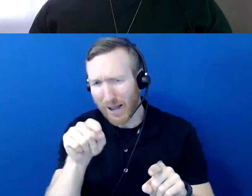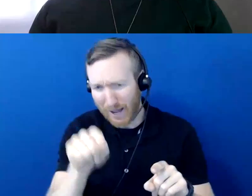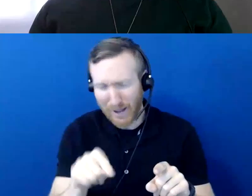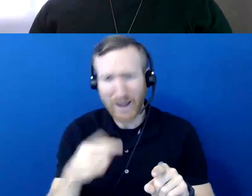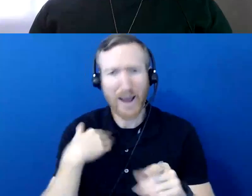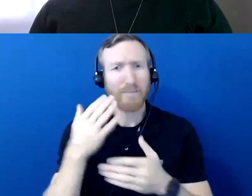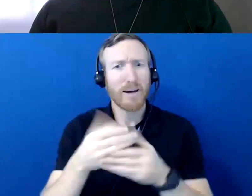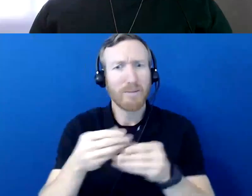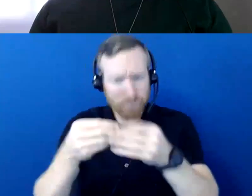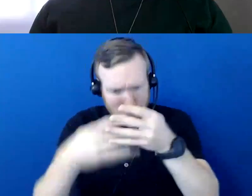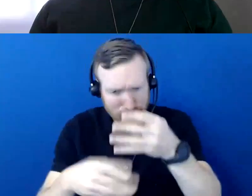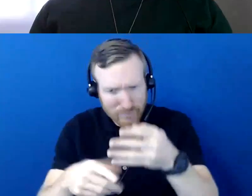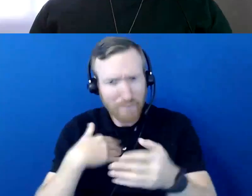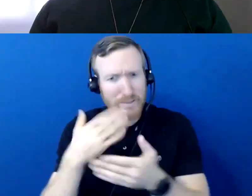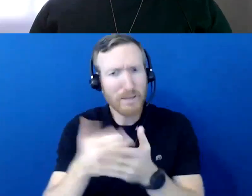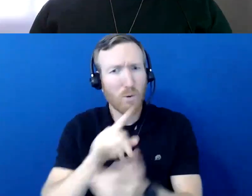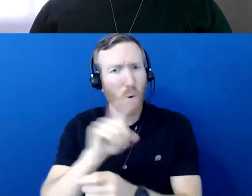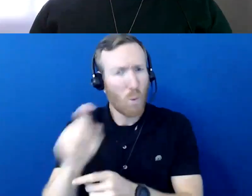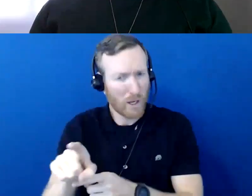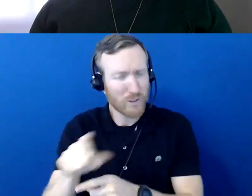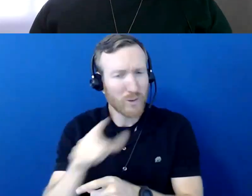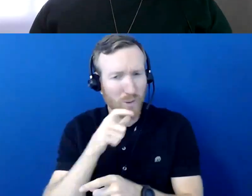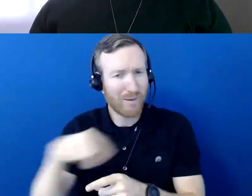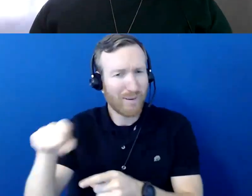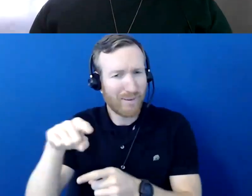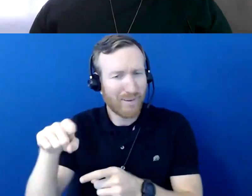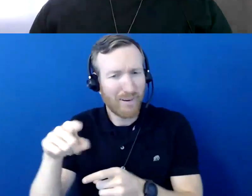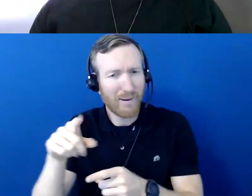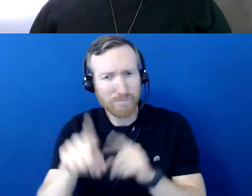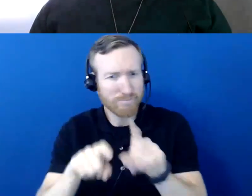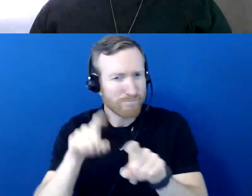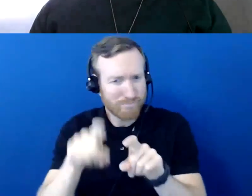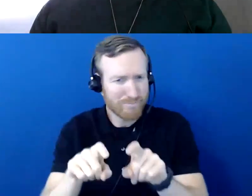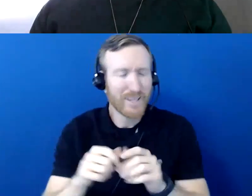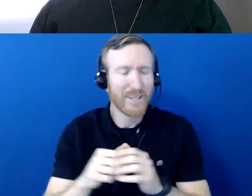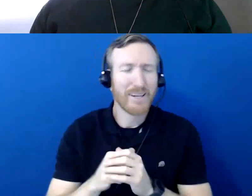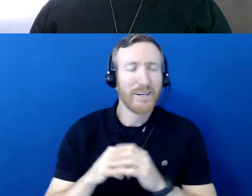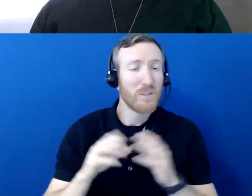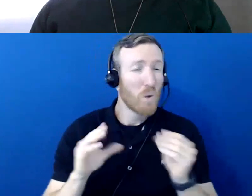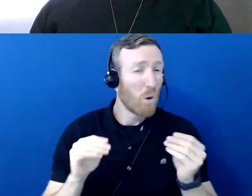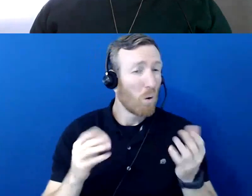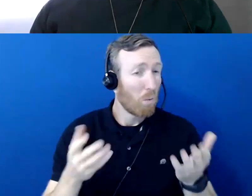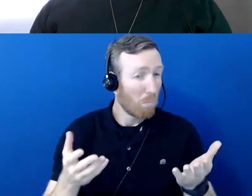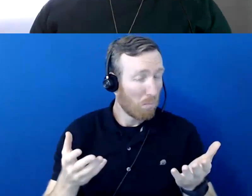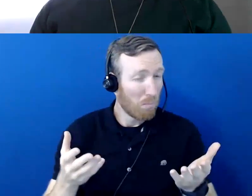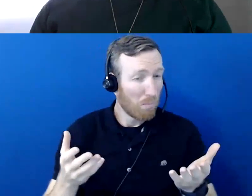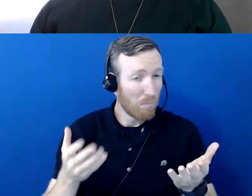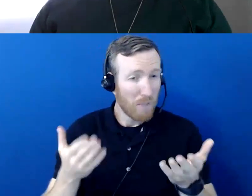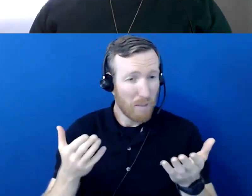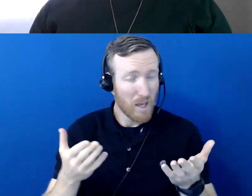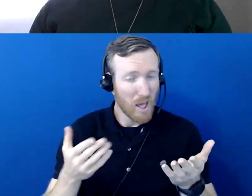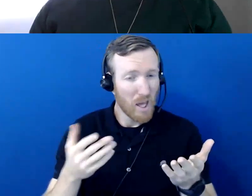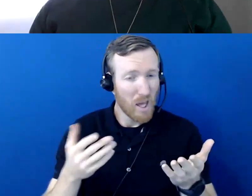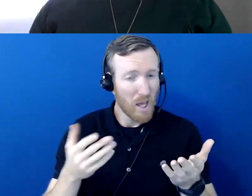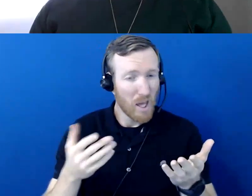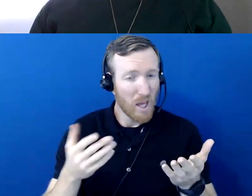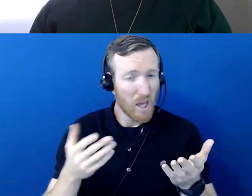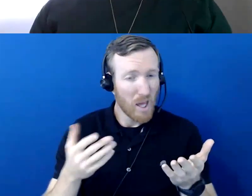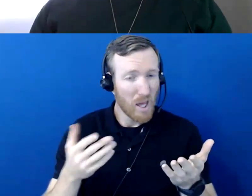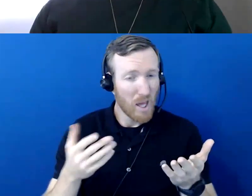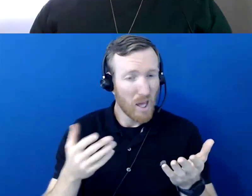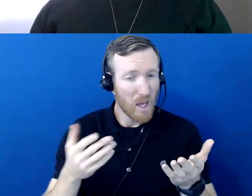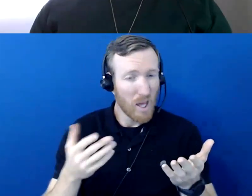questions arising among our participants. Maybe we could sort of start a little bit addressing these questions as part